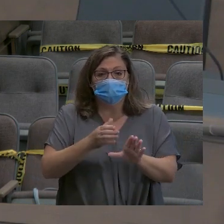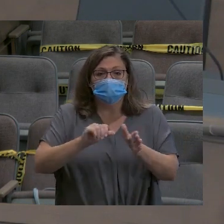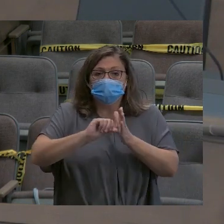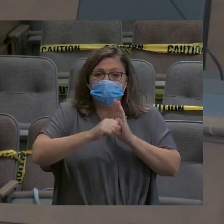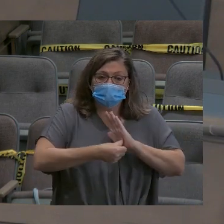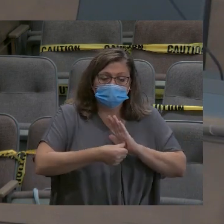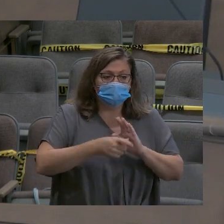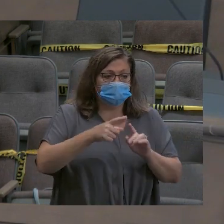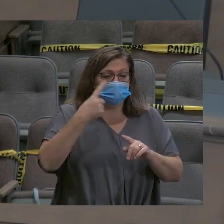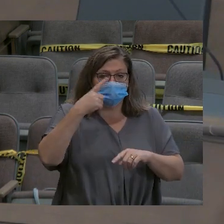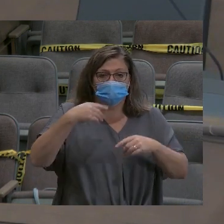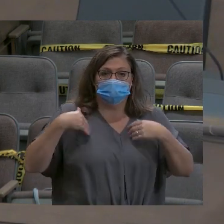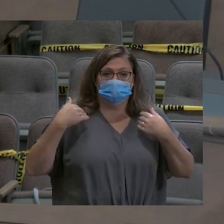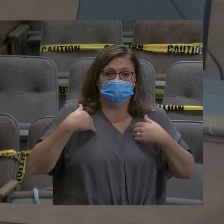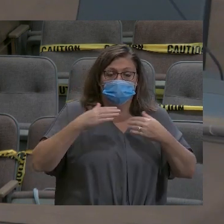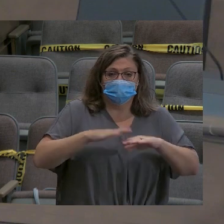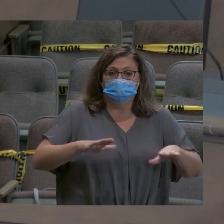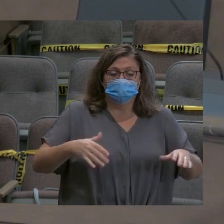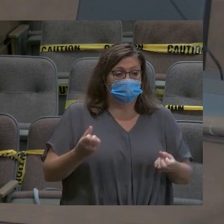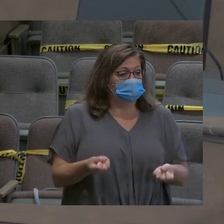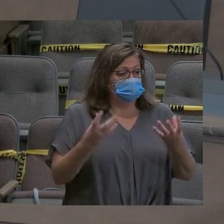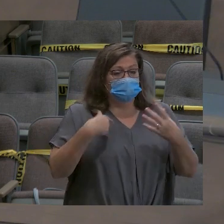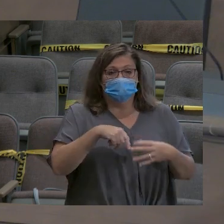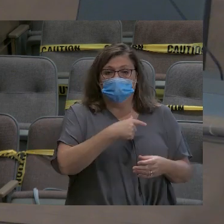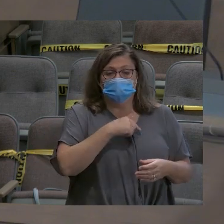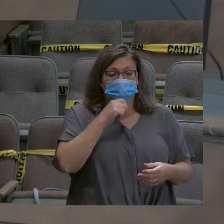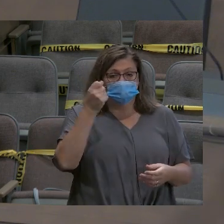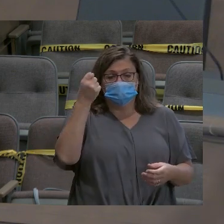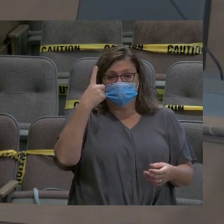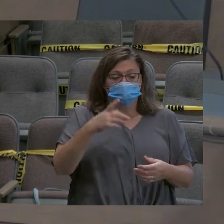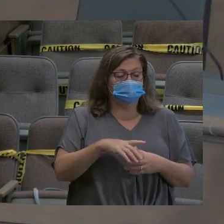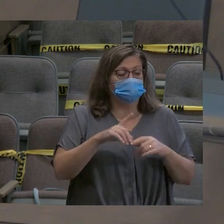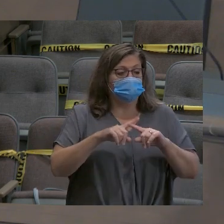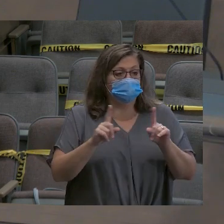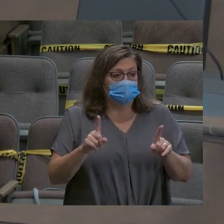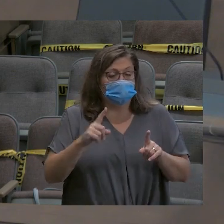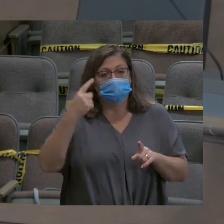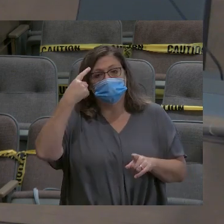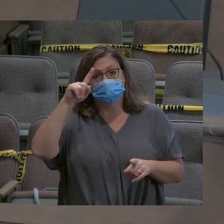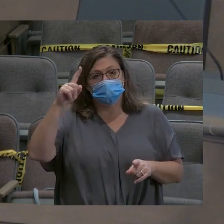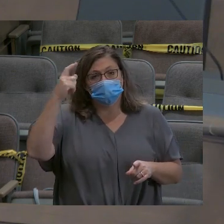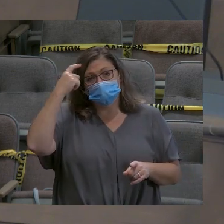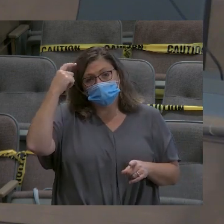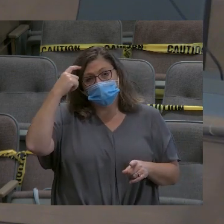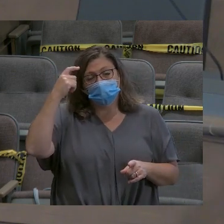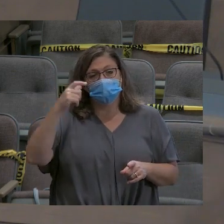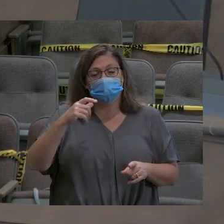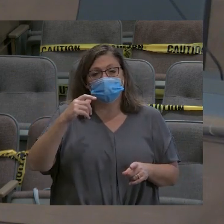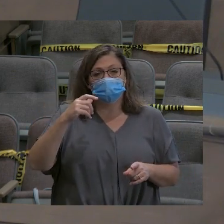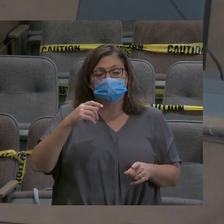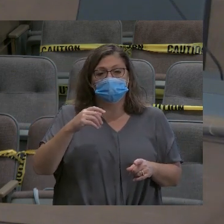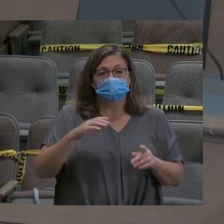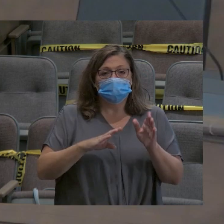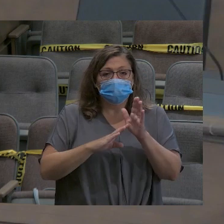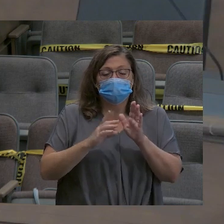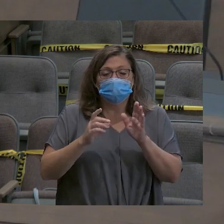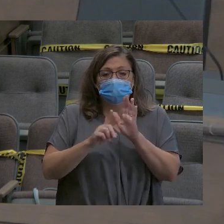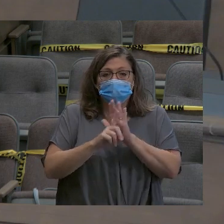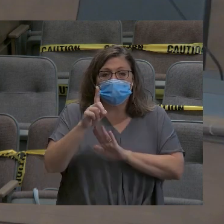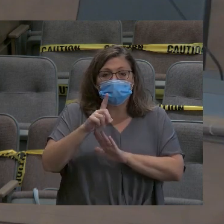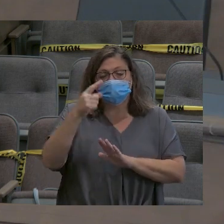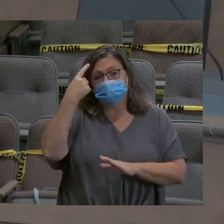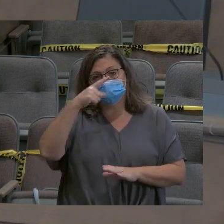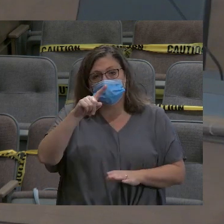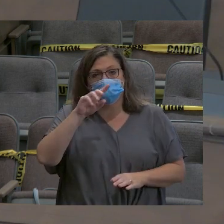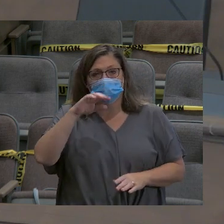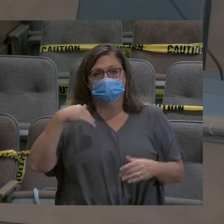young children, that most of us are not fully comprehending, and also to the intellectual development, particularly of at-risk youth.